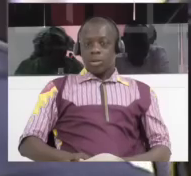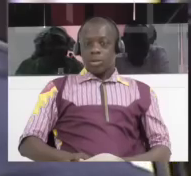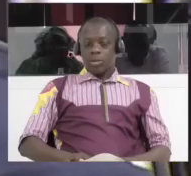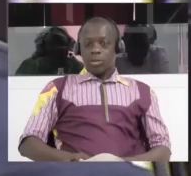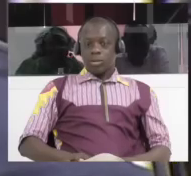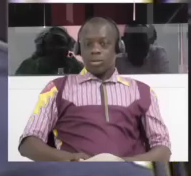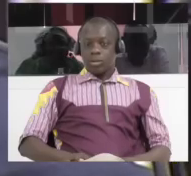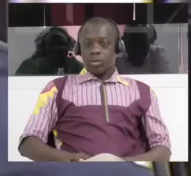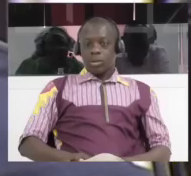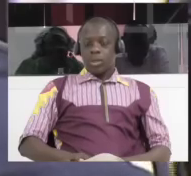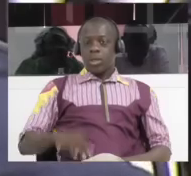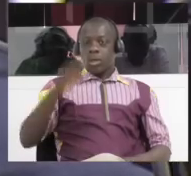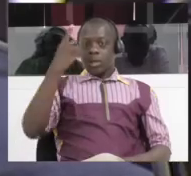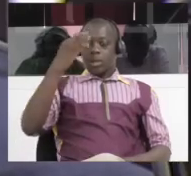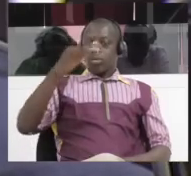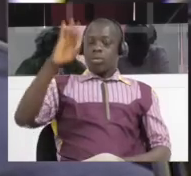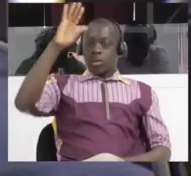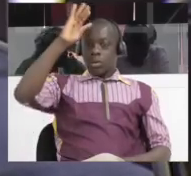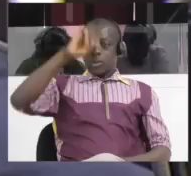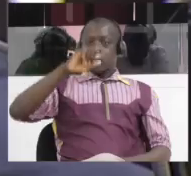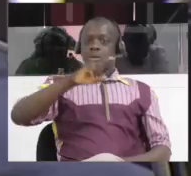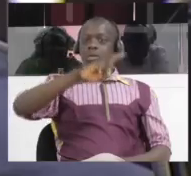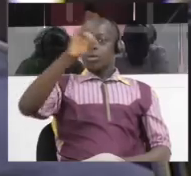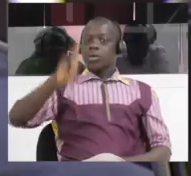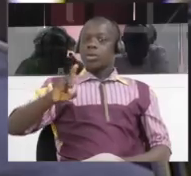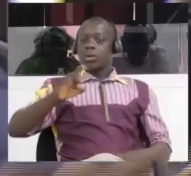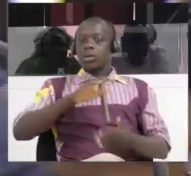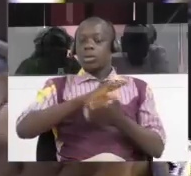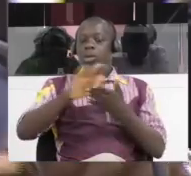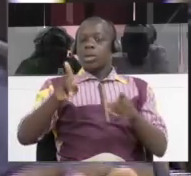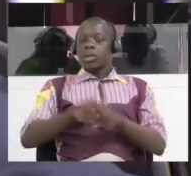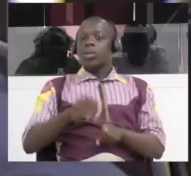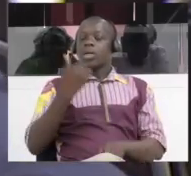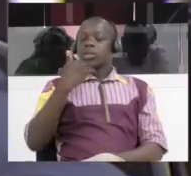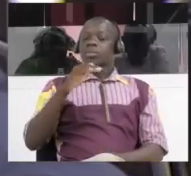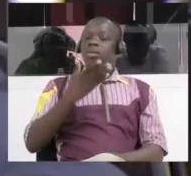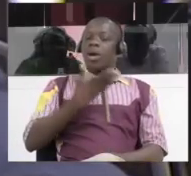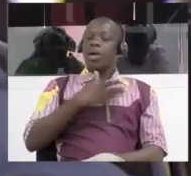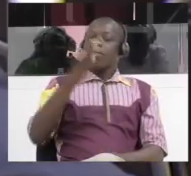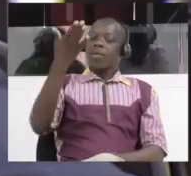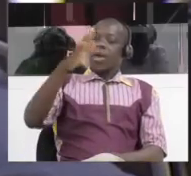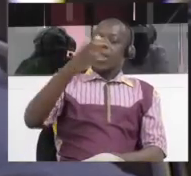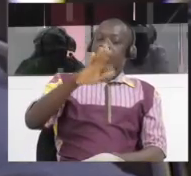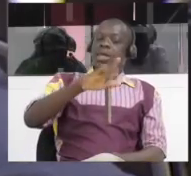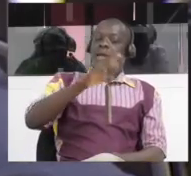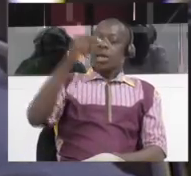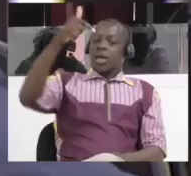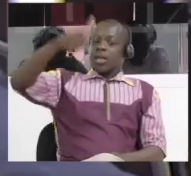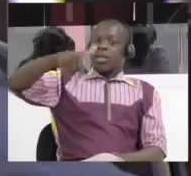imam inquired whether there were any Nigerians under your responsibility.